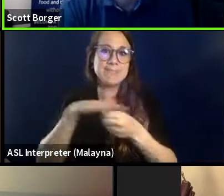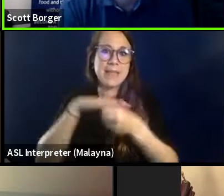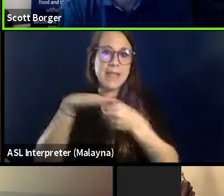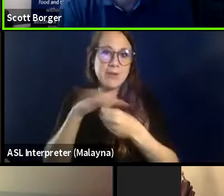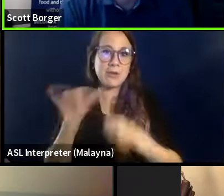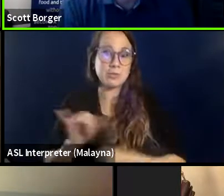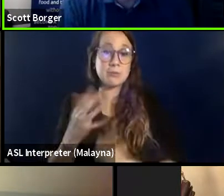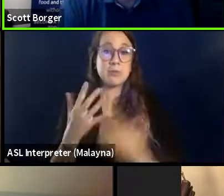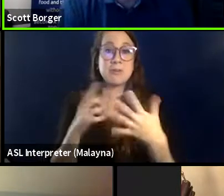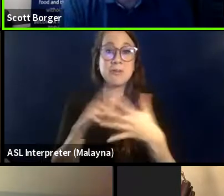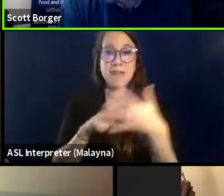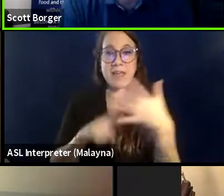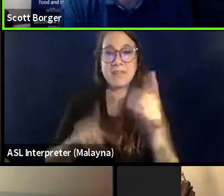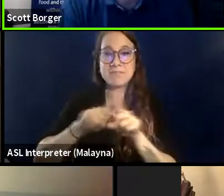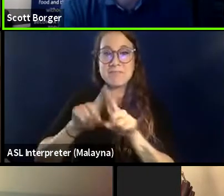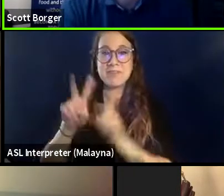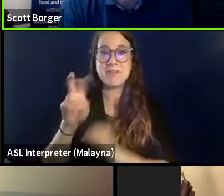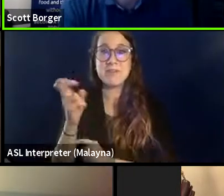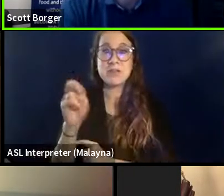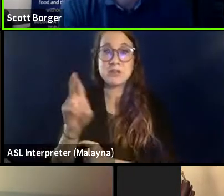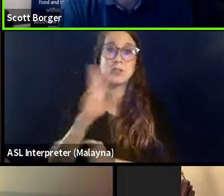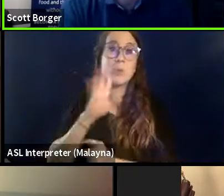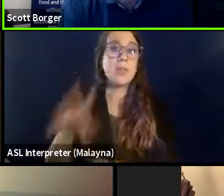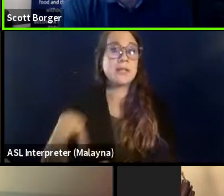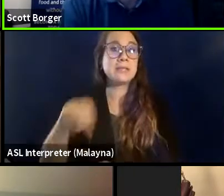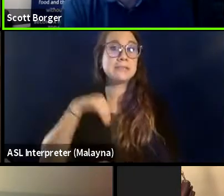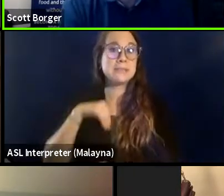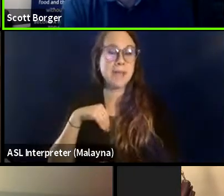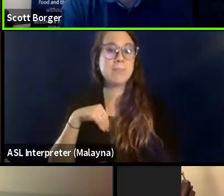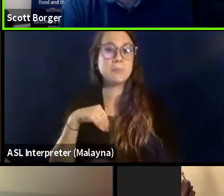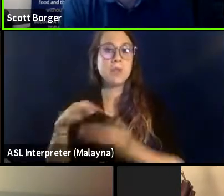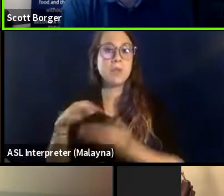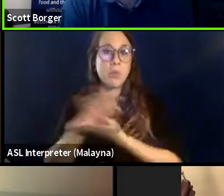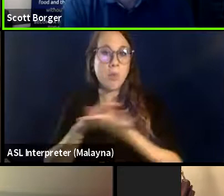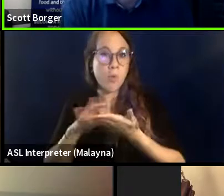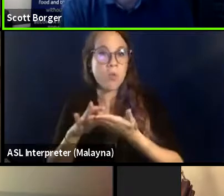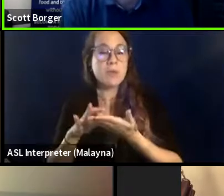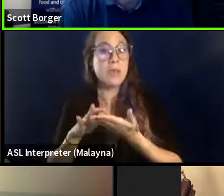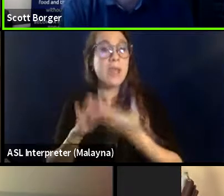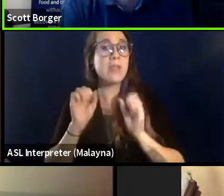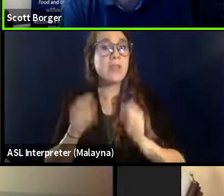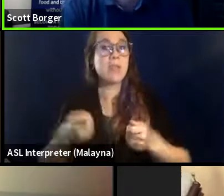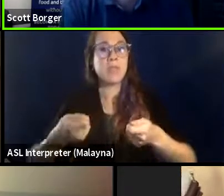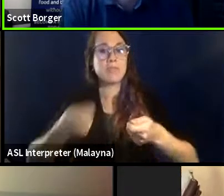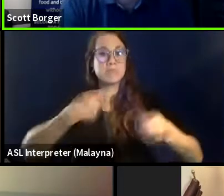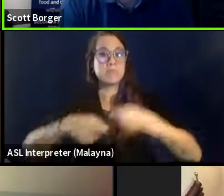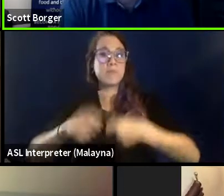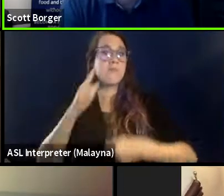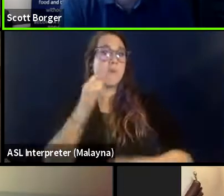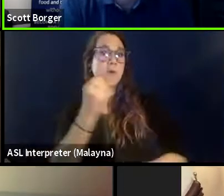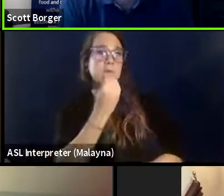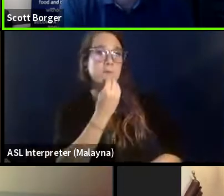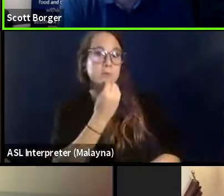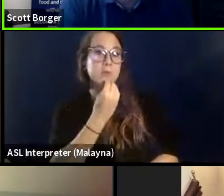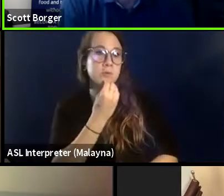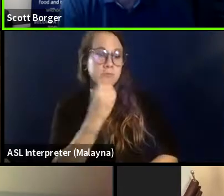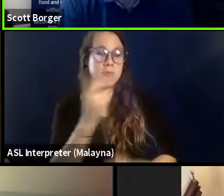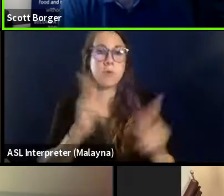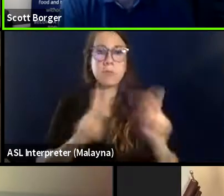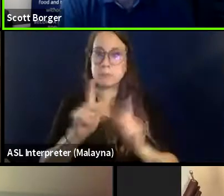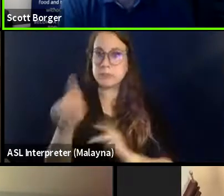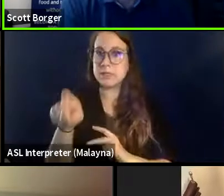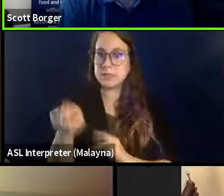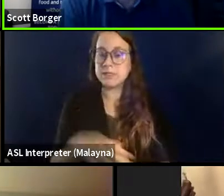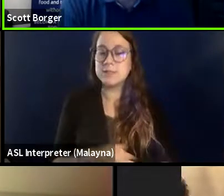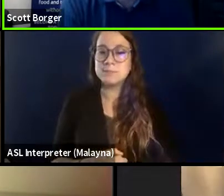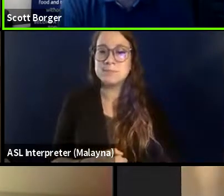vendors that are taking Breadcoins and able to redeem them for food for those that are in need. So